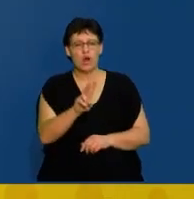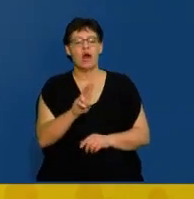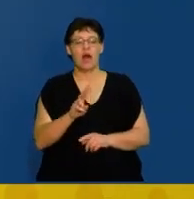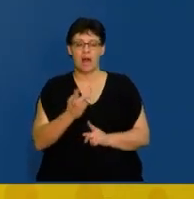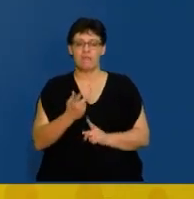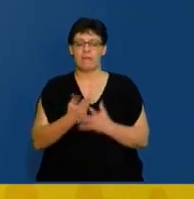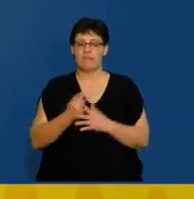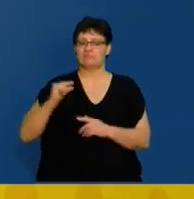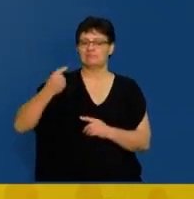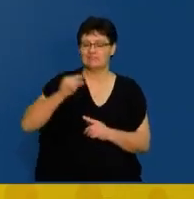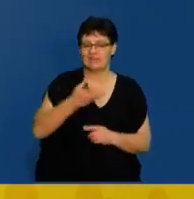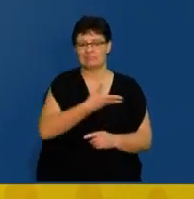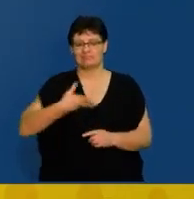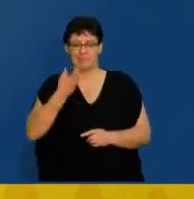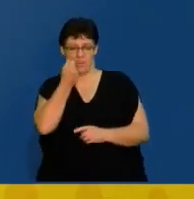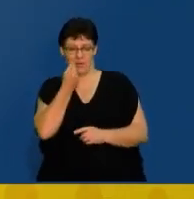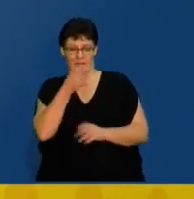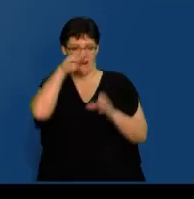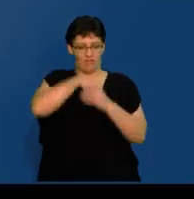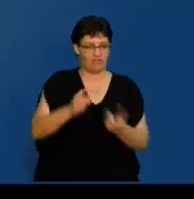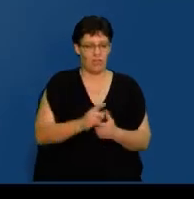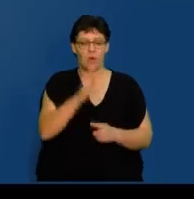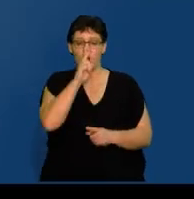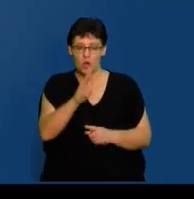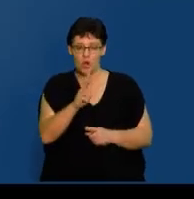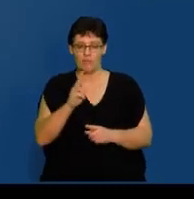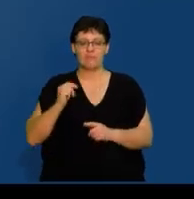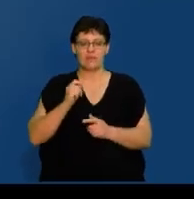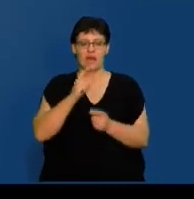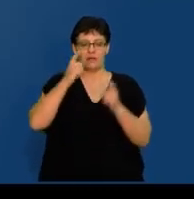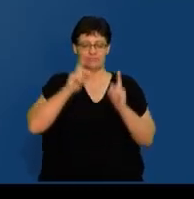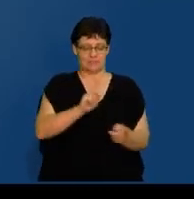sex-linked characteristics. As I mentioned, we need to get into evolution, and